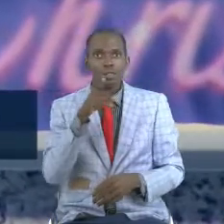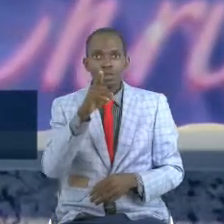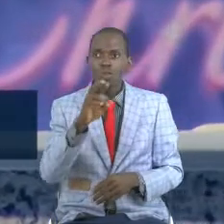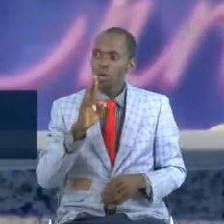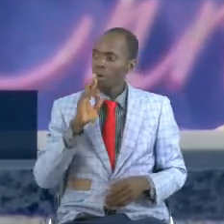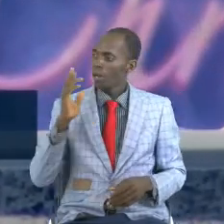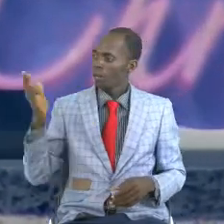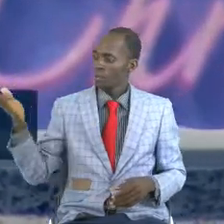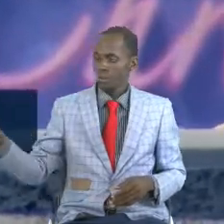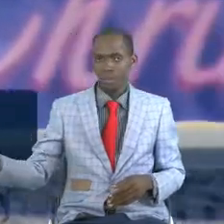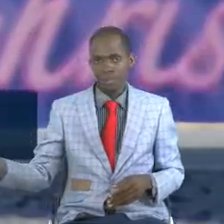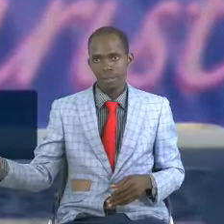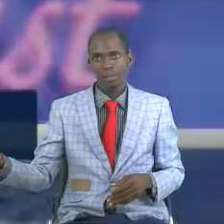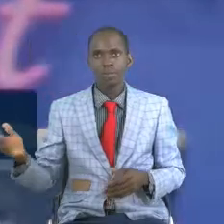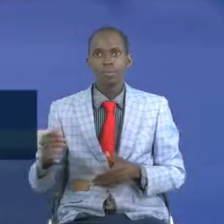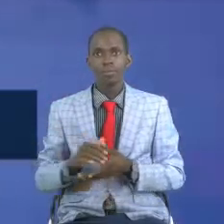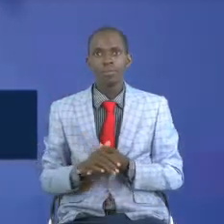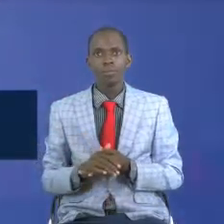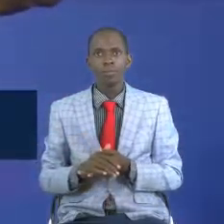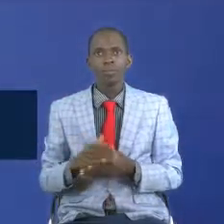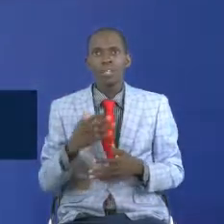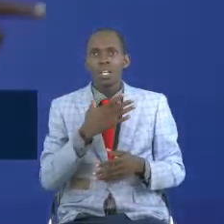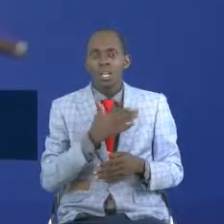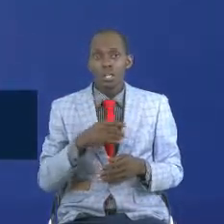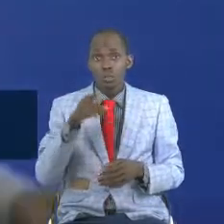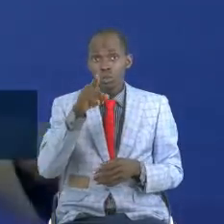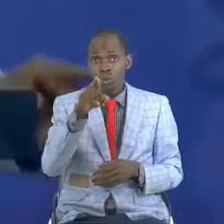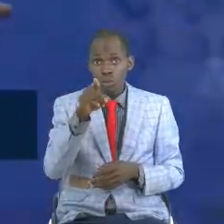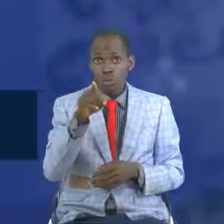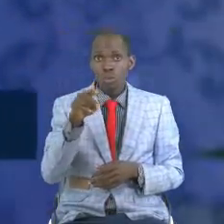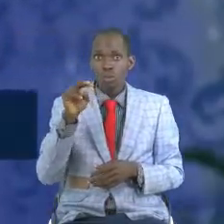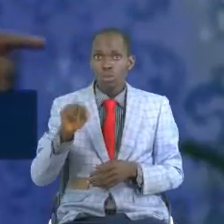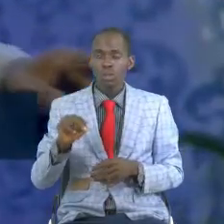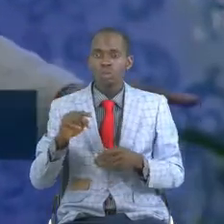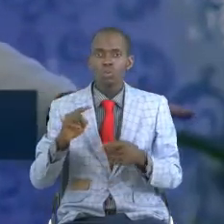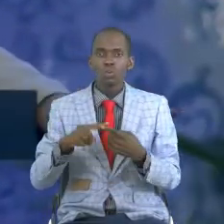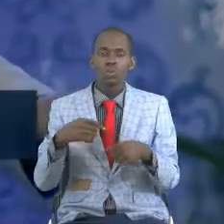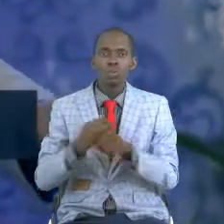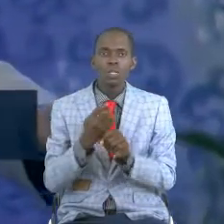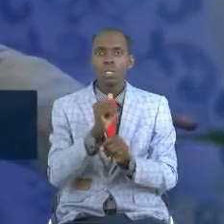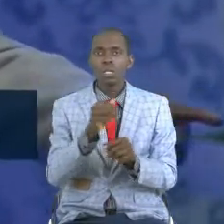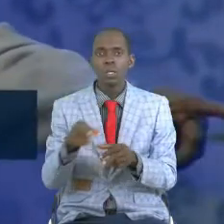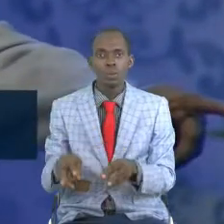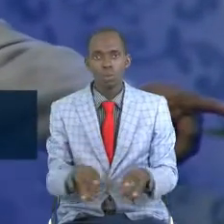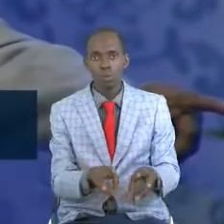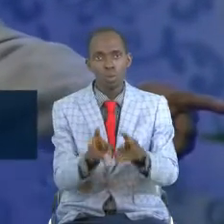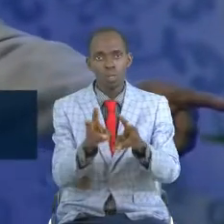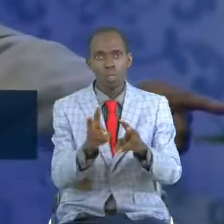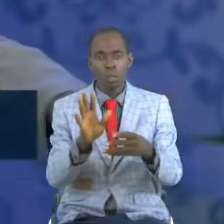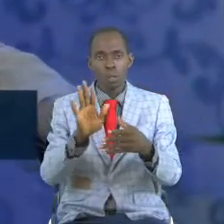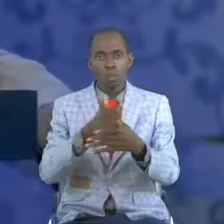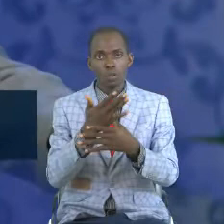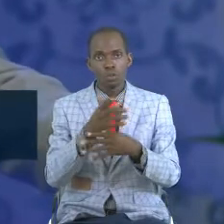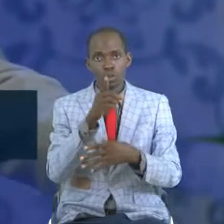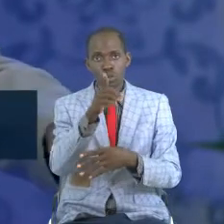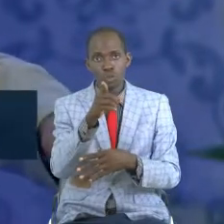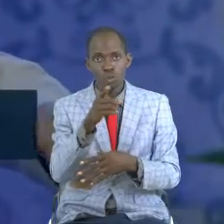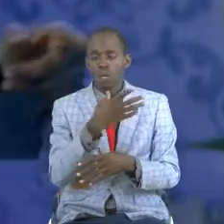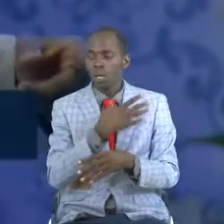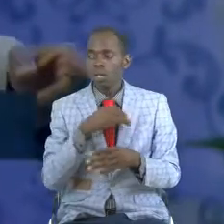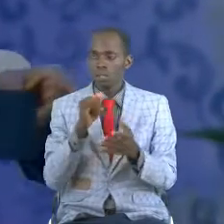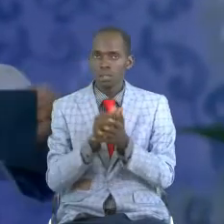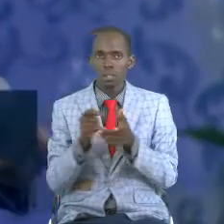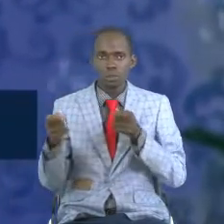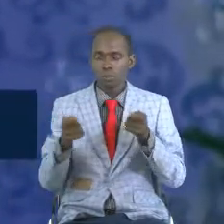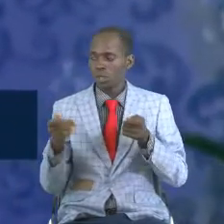here. And we need to make a road between you and that dominion. I'll show you in the word of